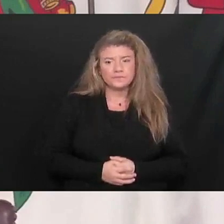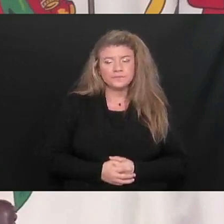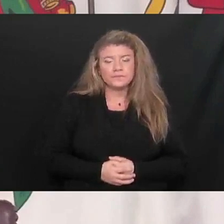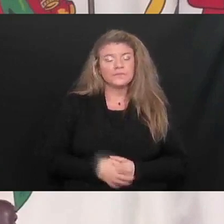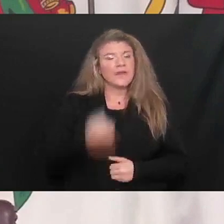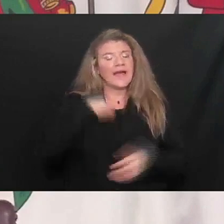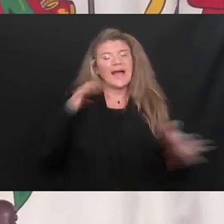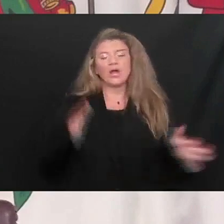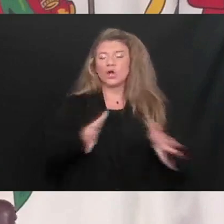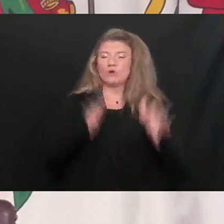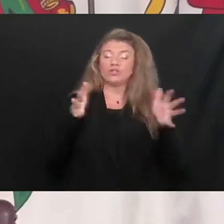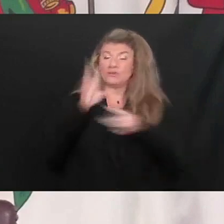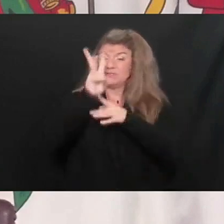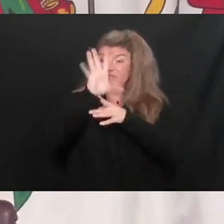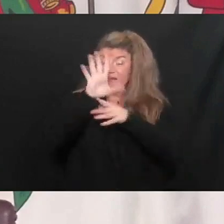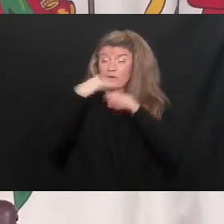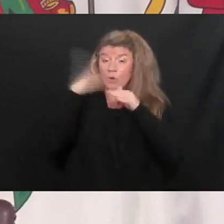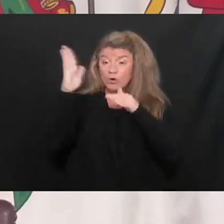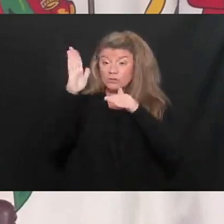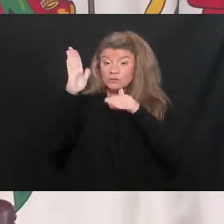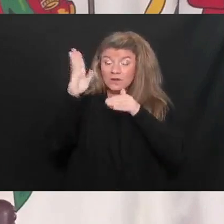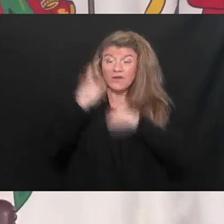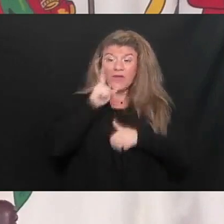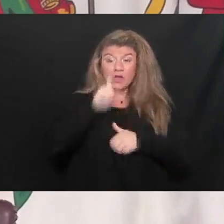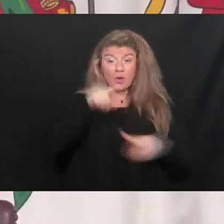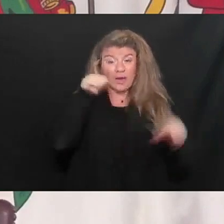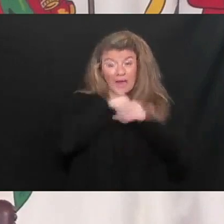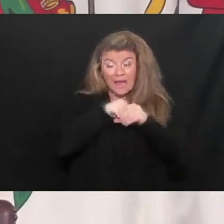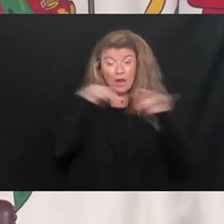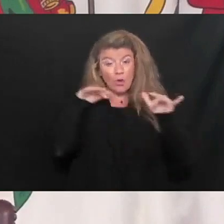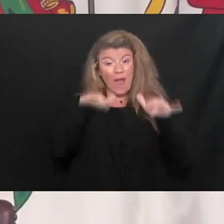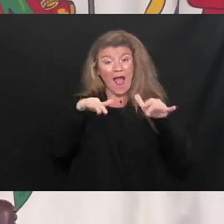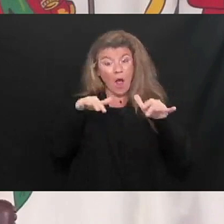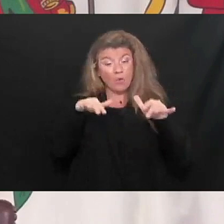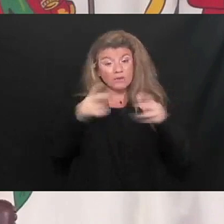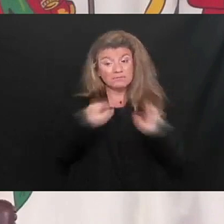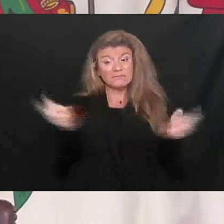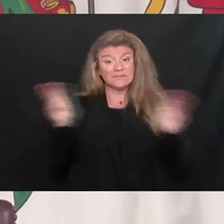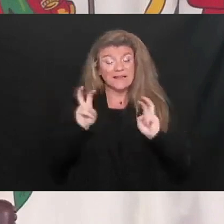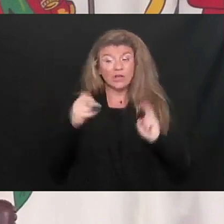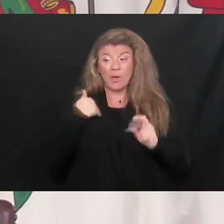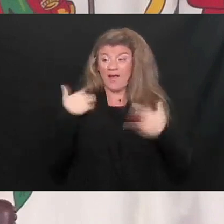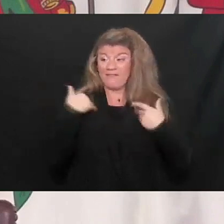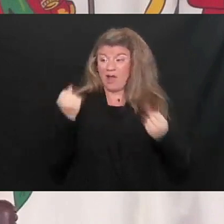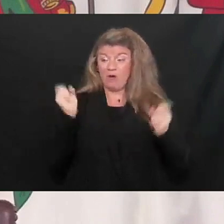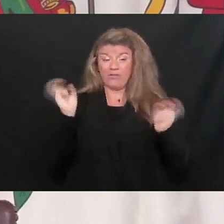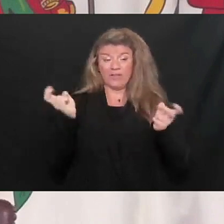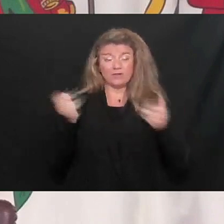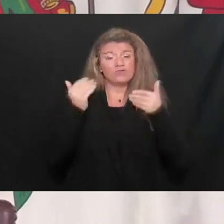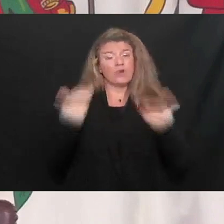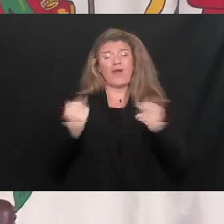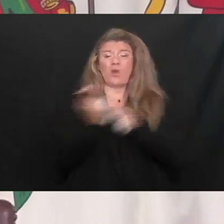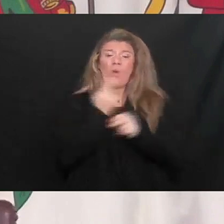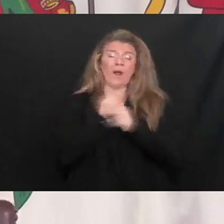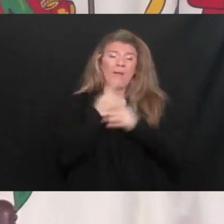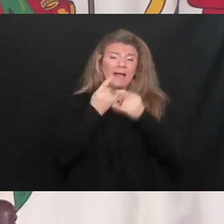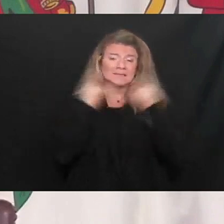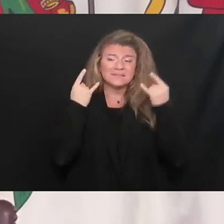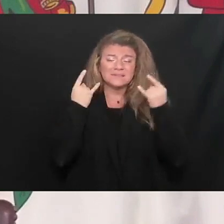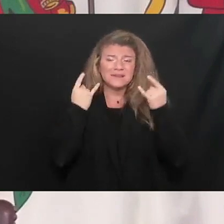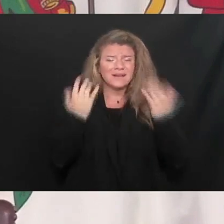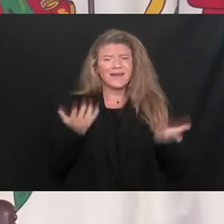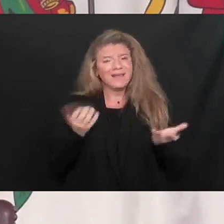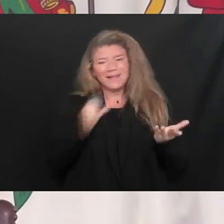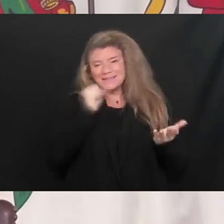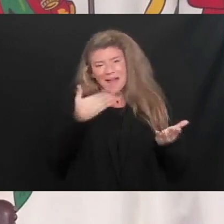urge you, if you're 65 and older and you're in a crowd of people and you have any health issues, to wear your mask and everything. It's not a